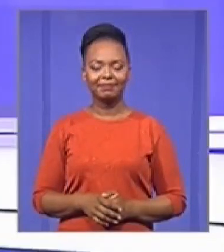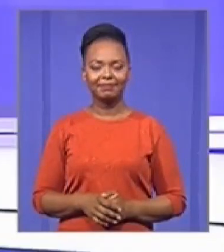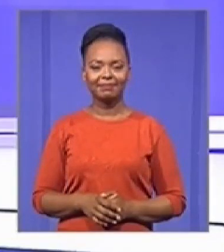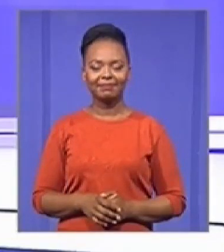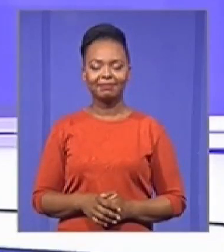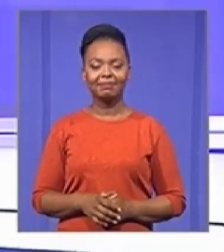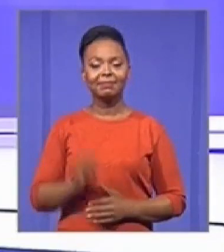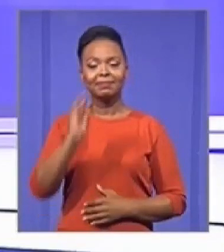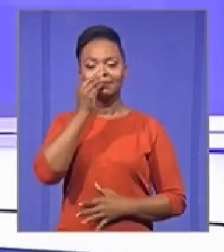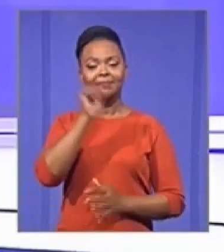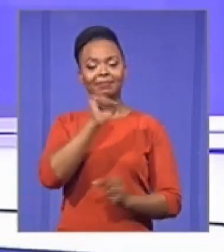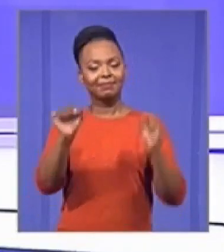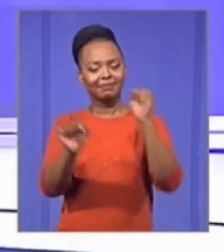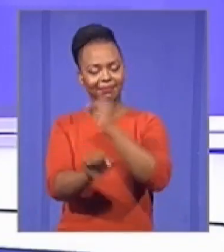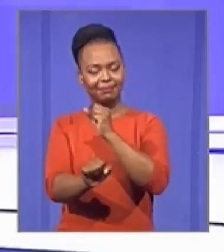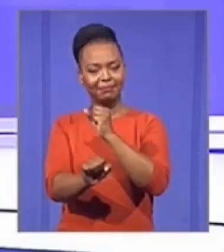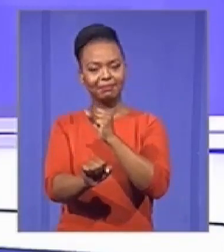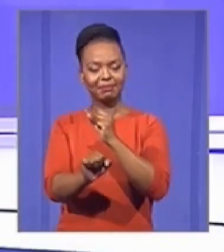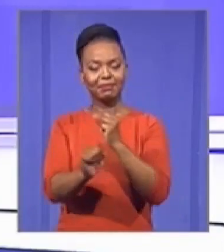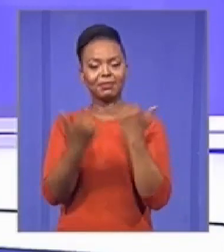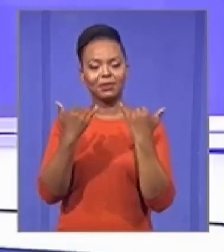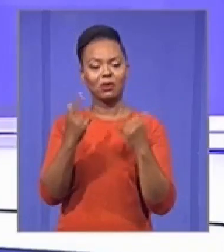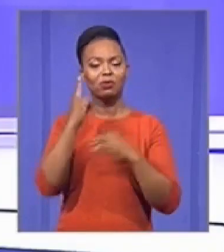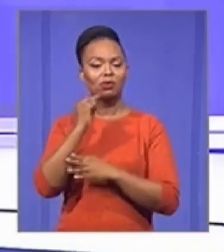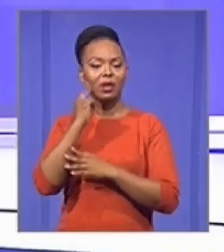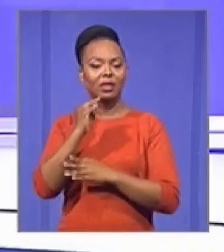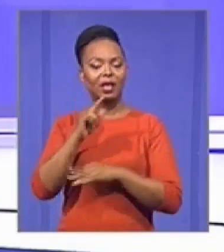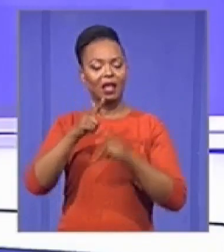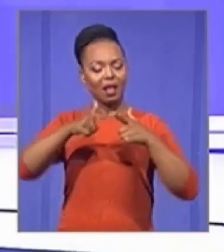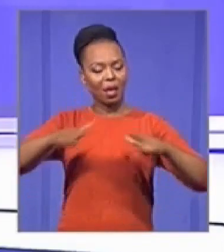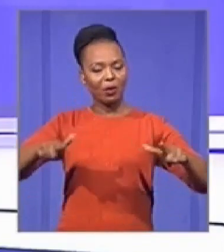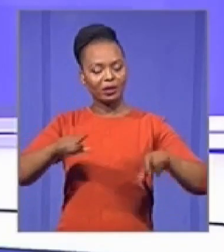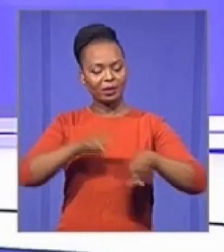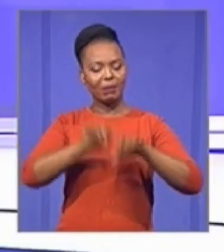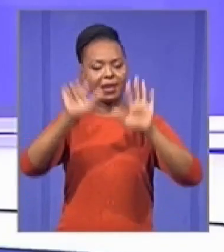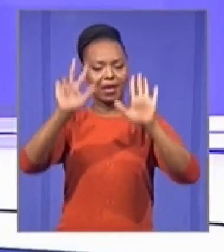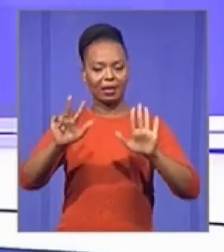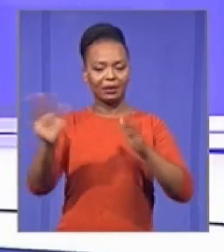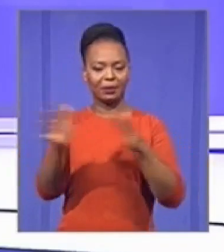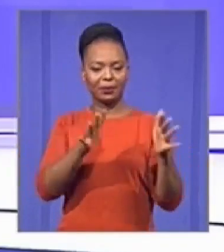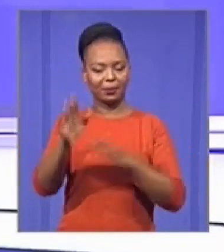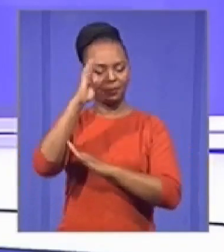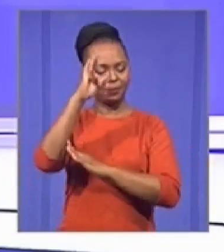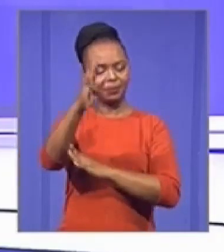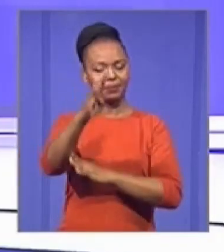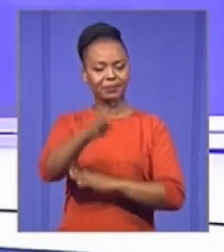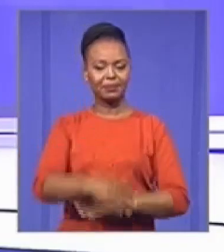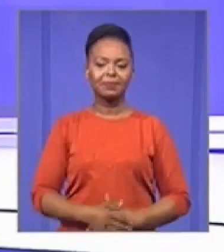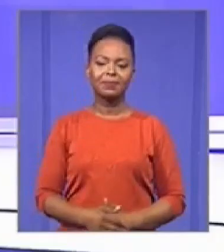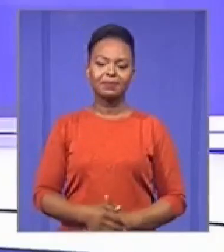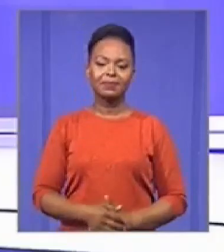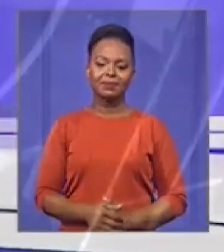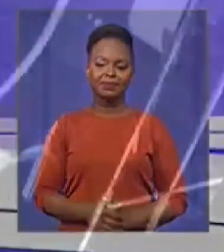Di fella mona tsa thapama ena fumana ditaba tsa Setswana ka hora ya borobedi phirimaneng ena boledi bja latela. Hayate.